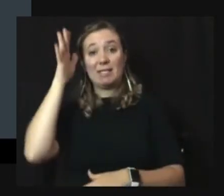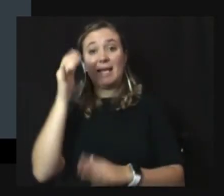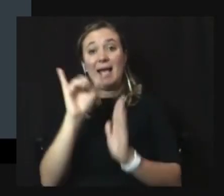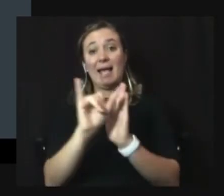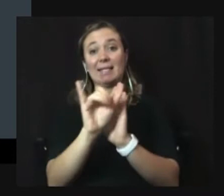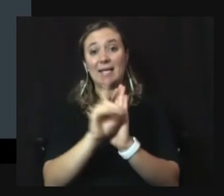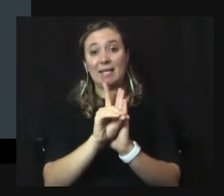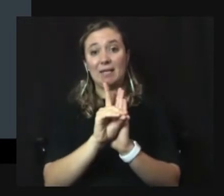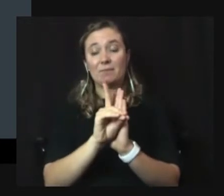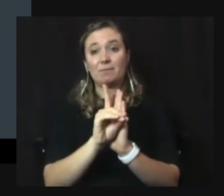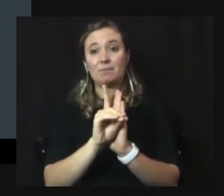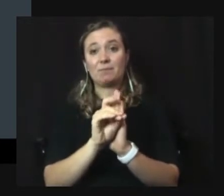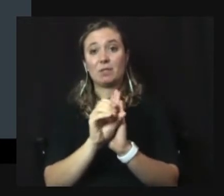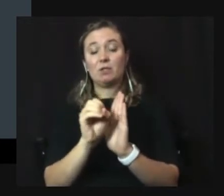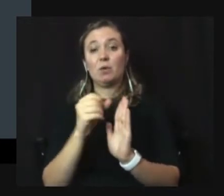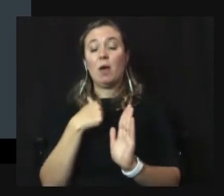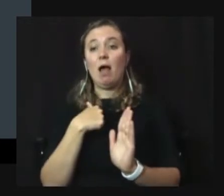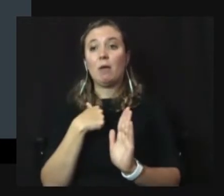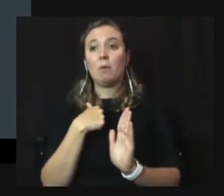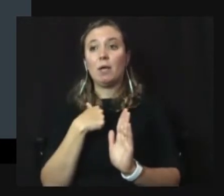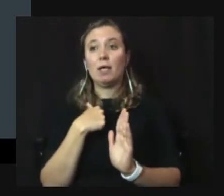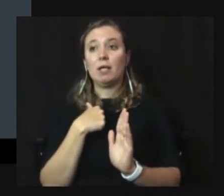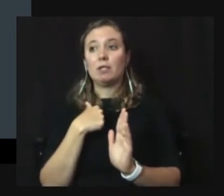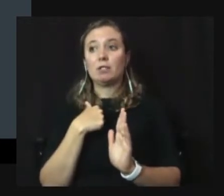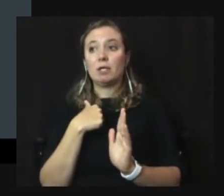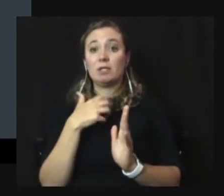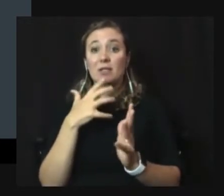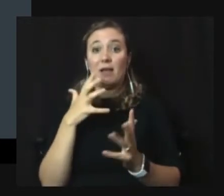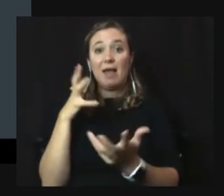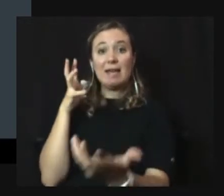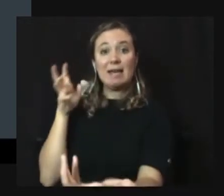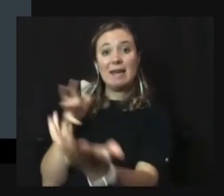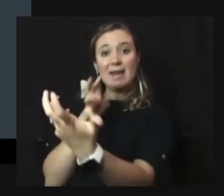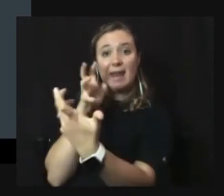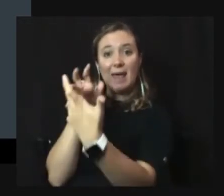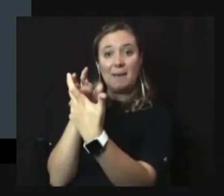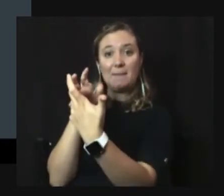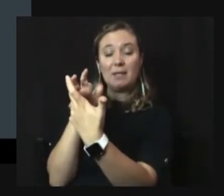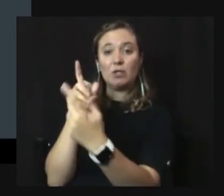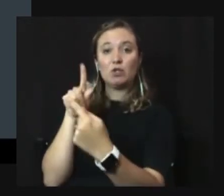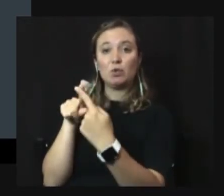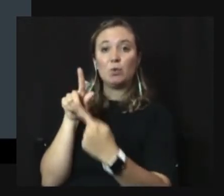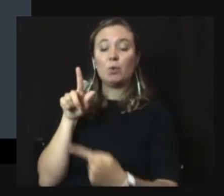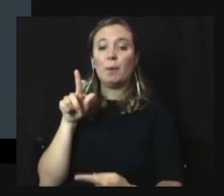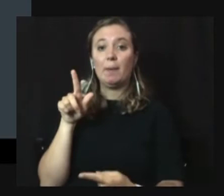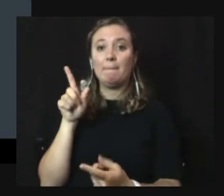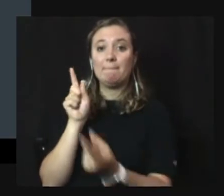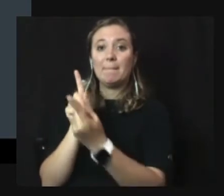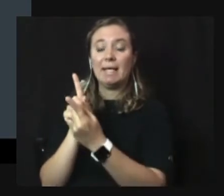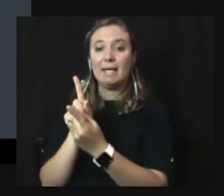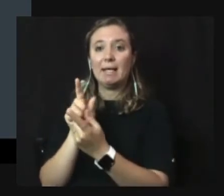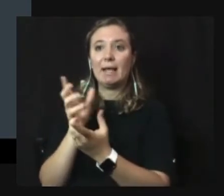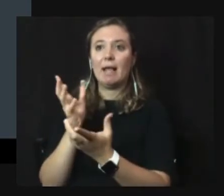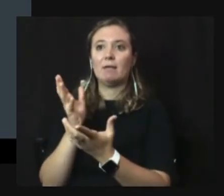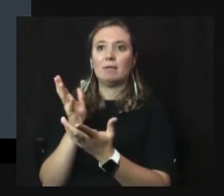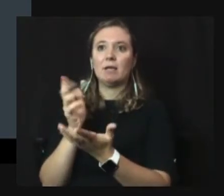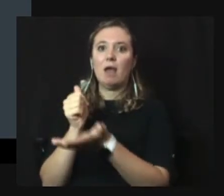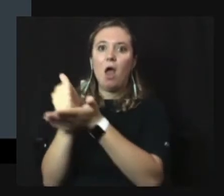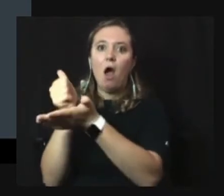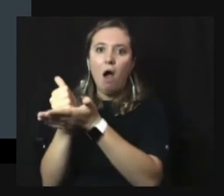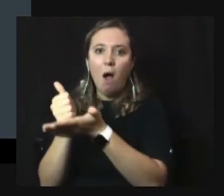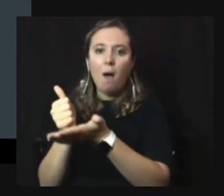creating adaptive responses as a child to meet and to soothe and to be